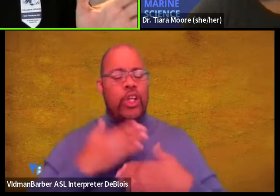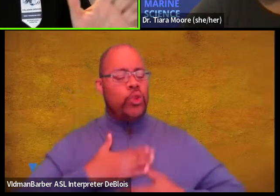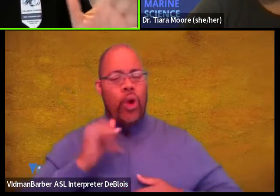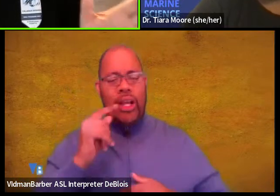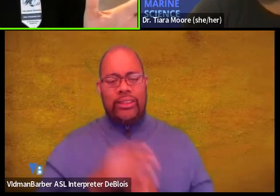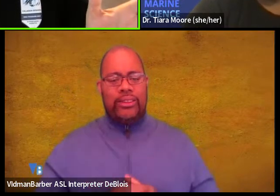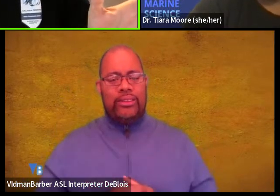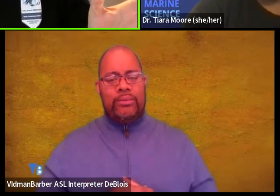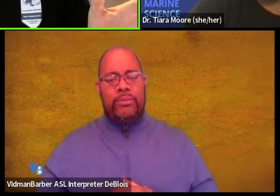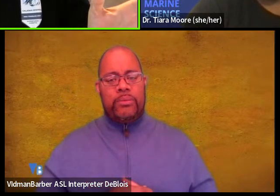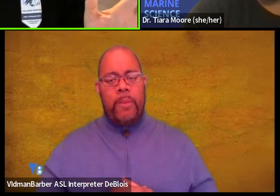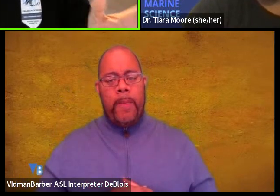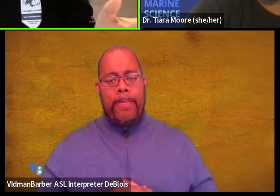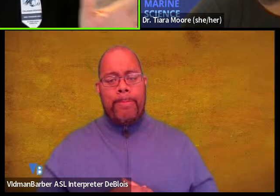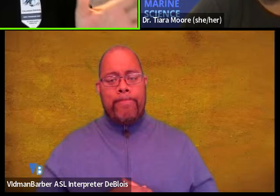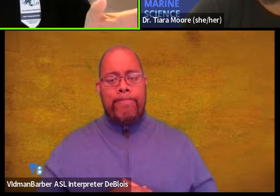it.